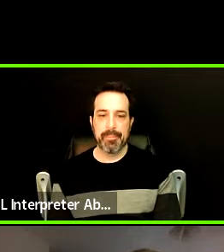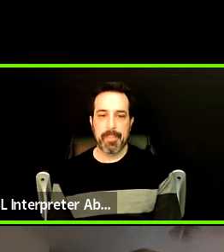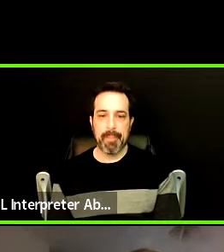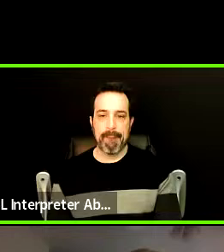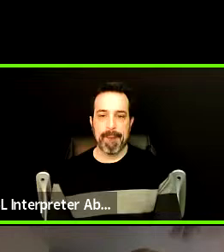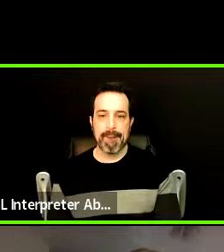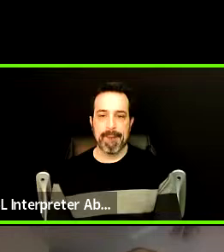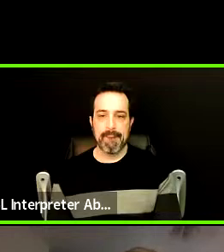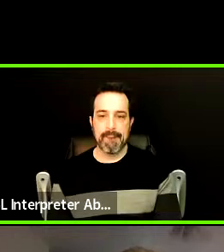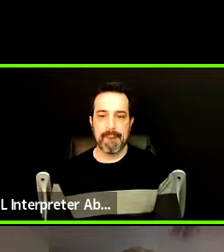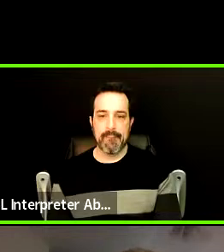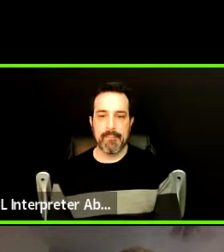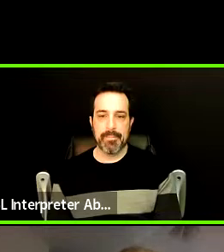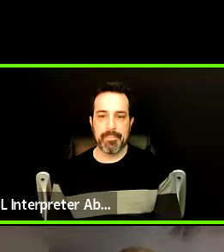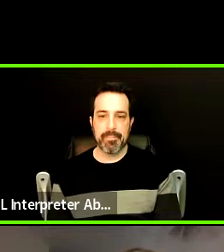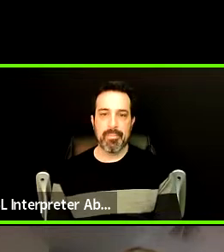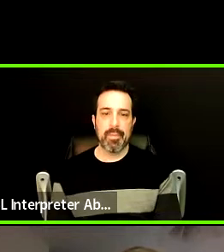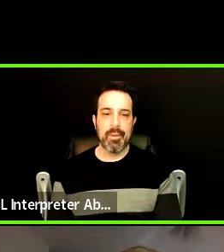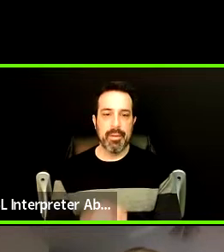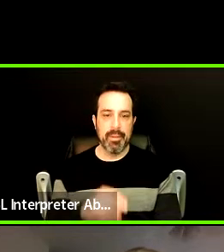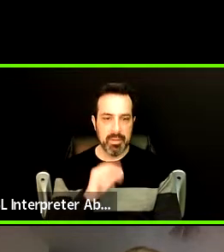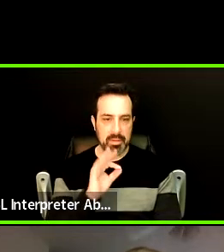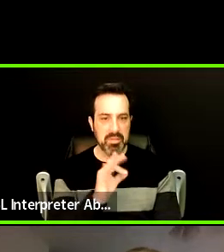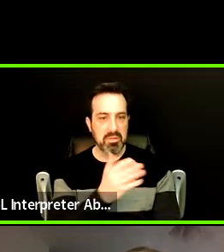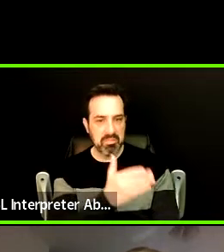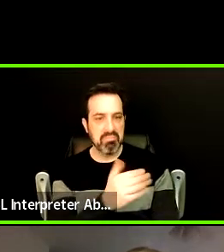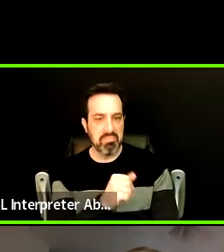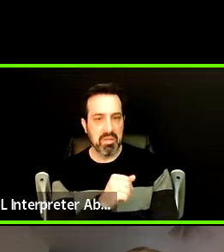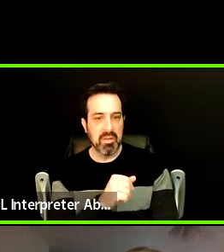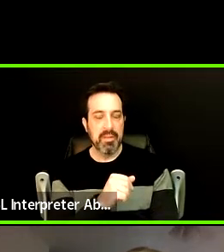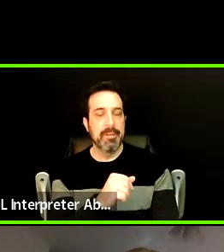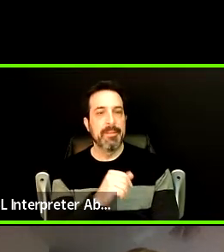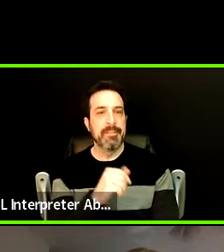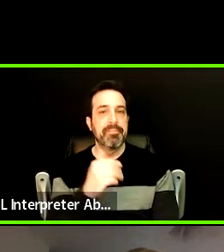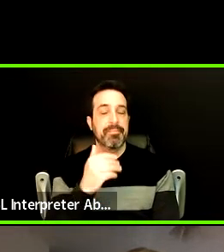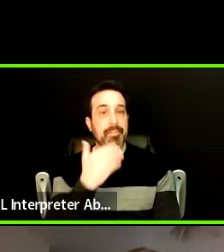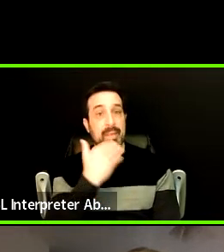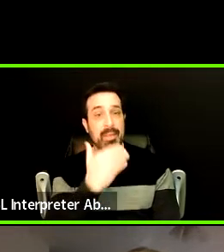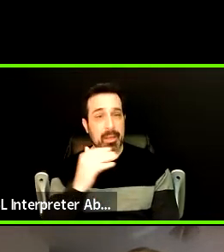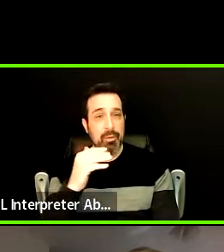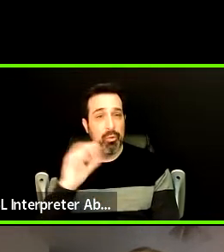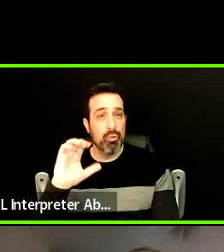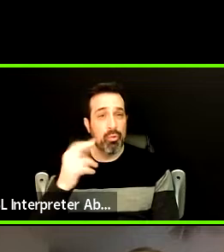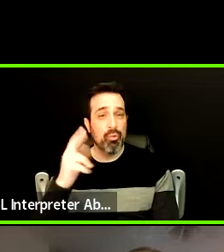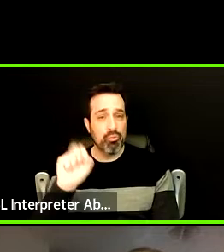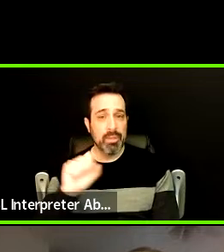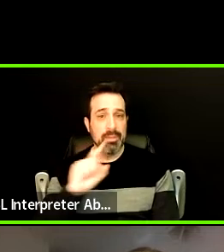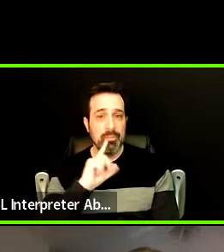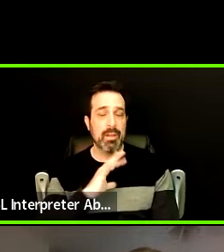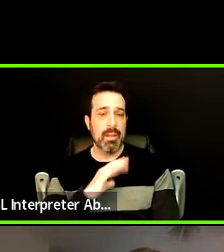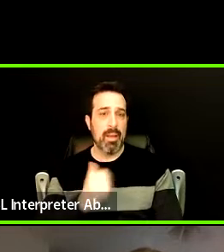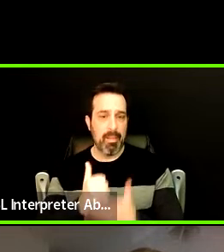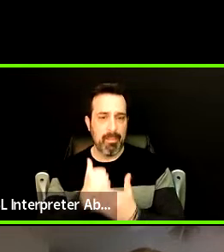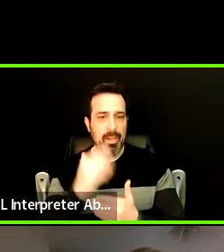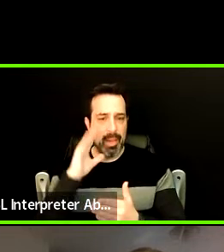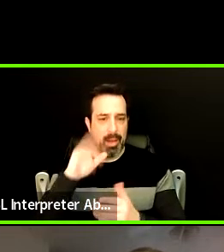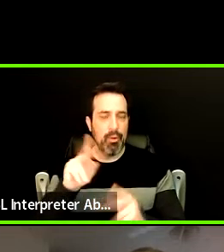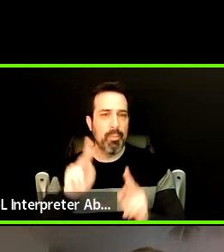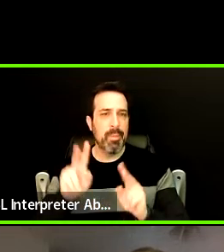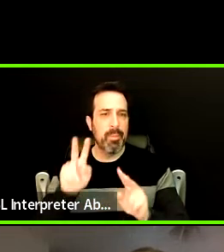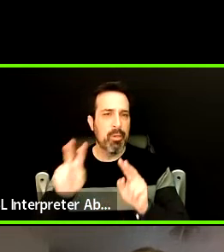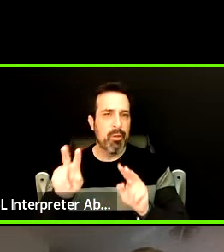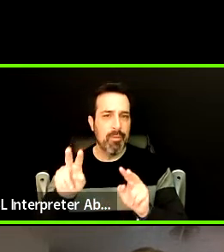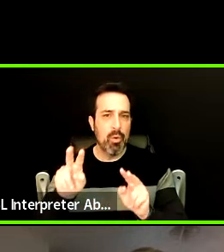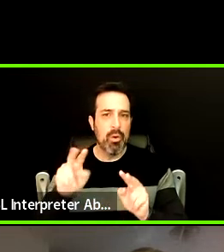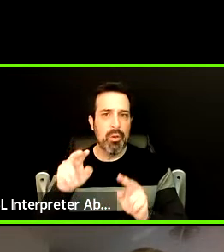Thank you. Was it Chris? That was helpful. I know people are really looking forward